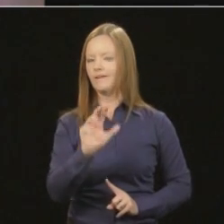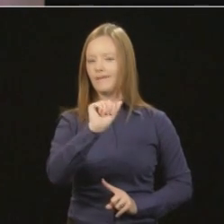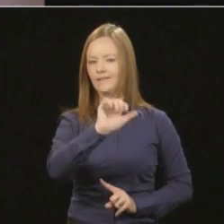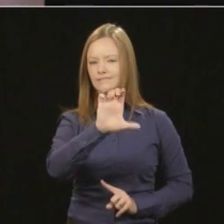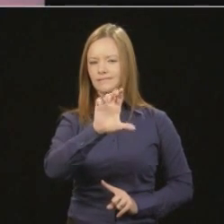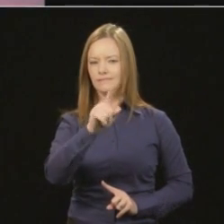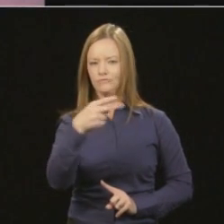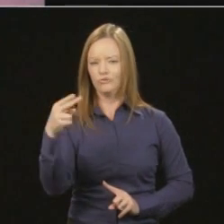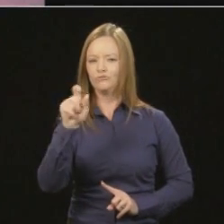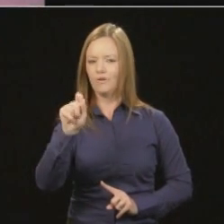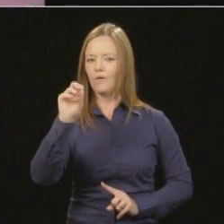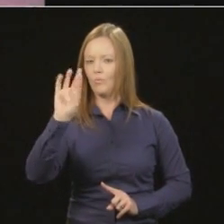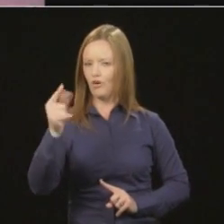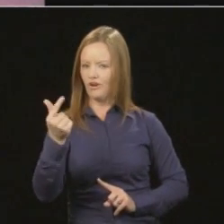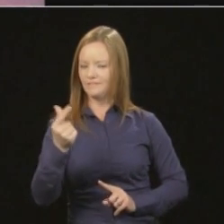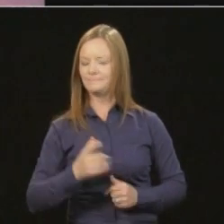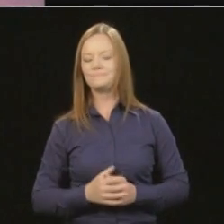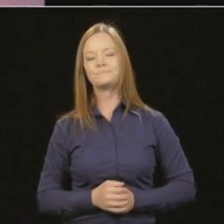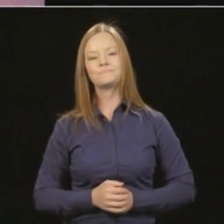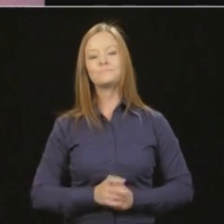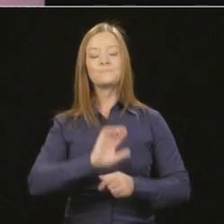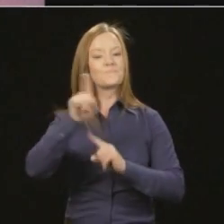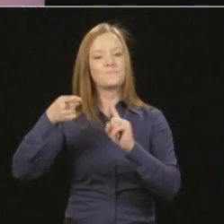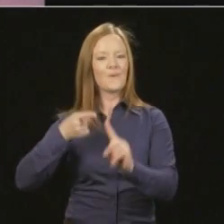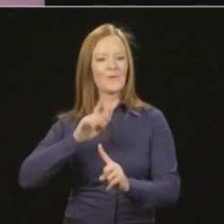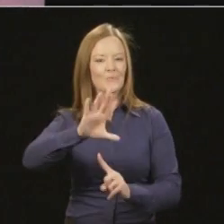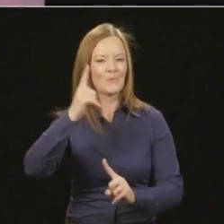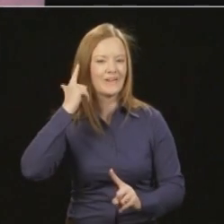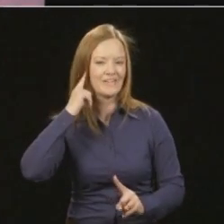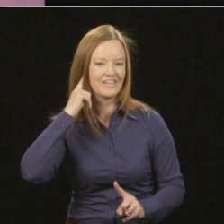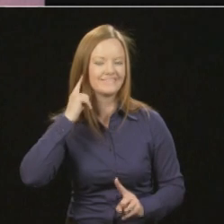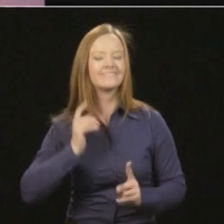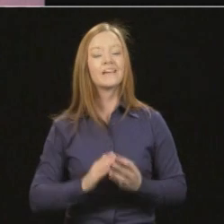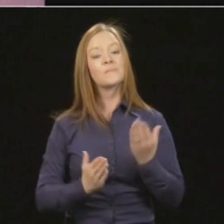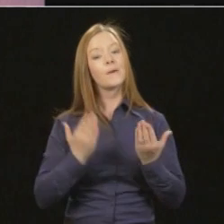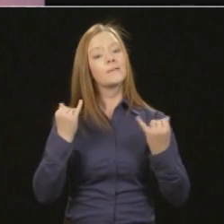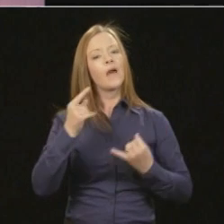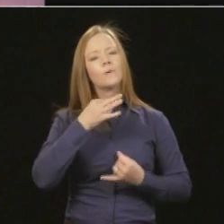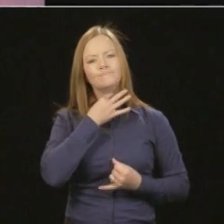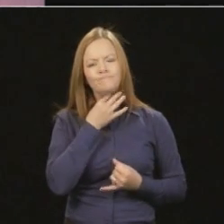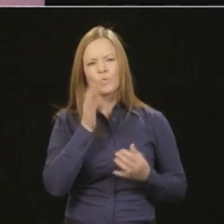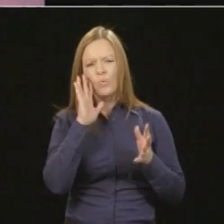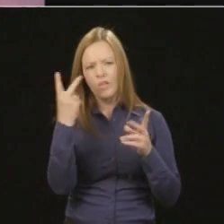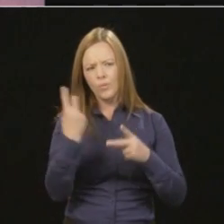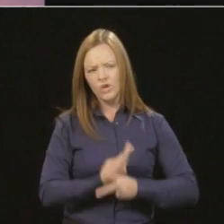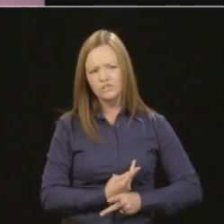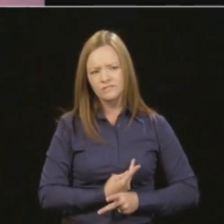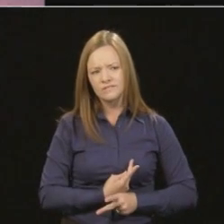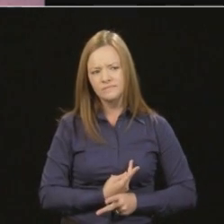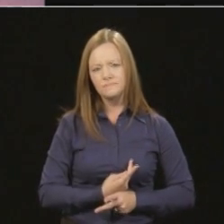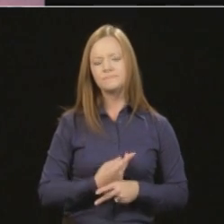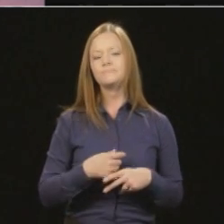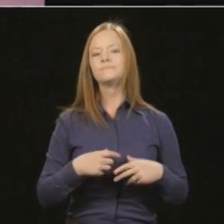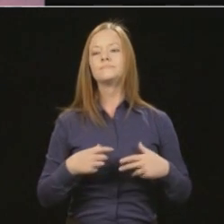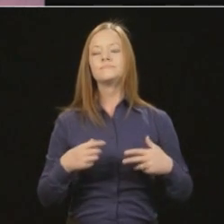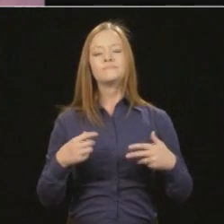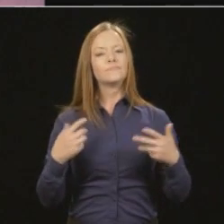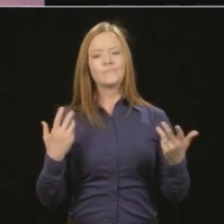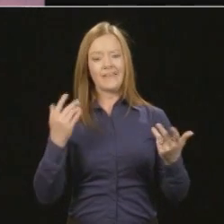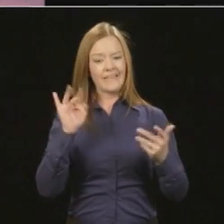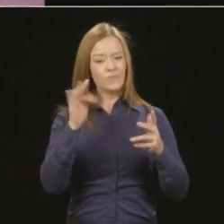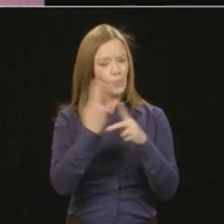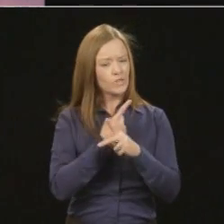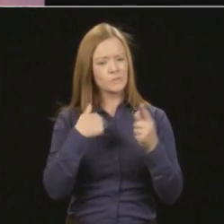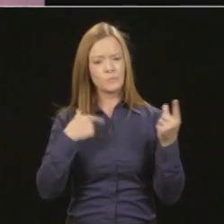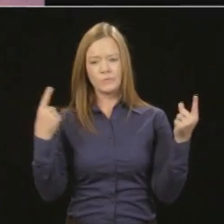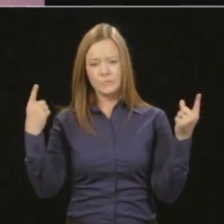www.acdhh.org. But back to your hearing. You may be wondering if it's going to get worse, and then what